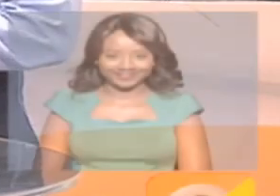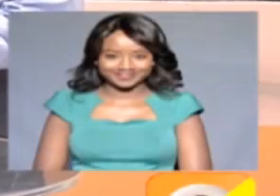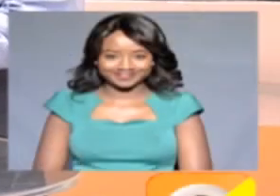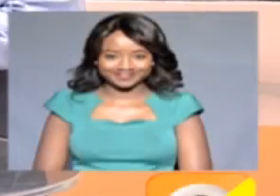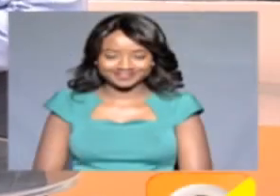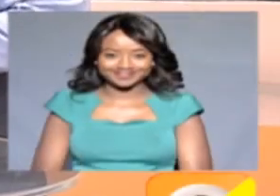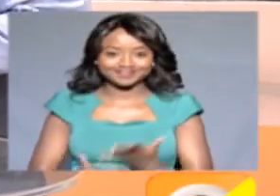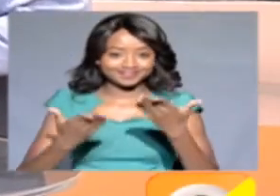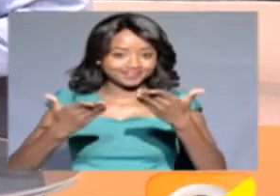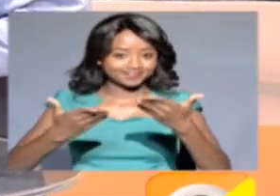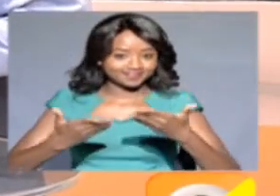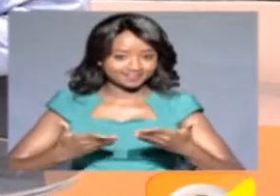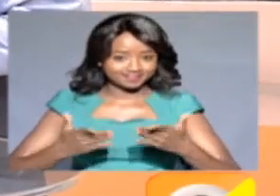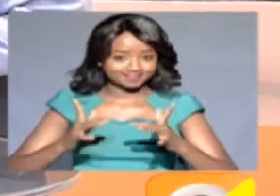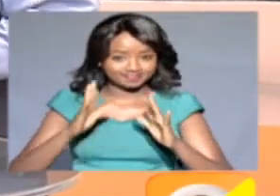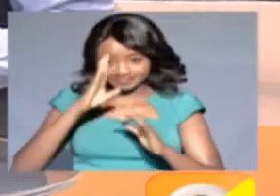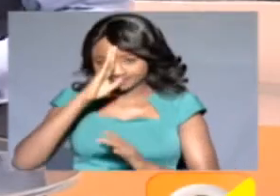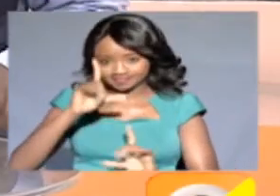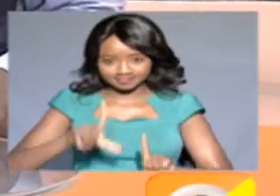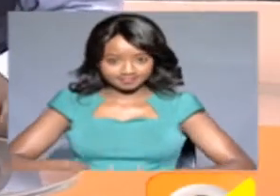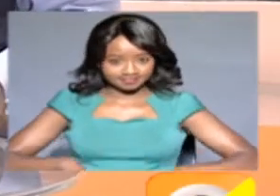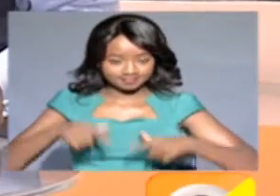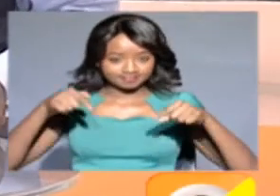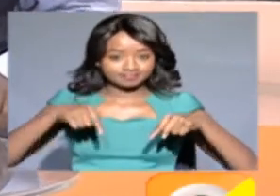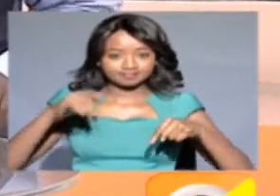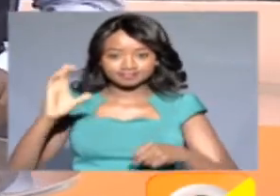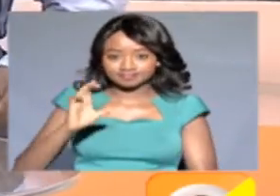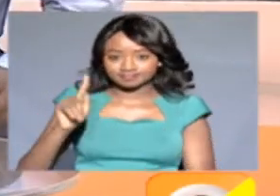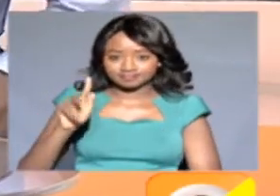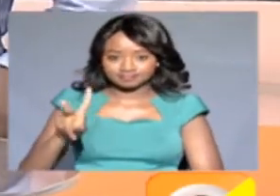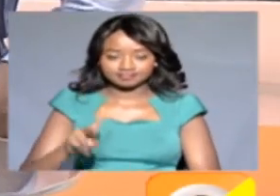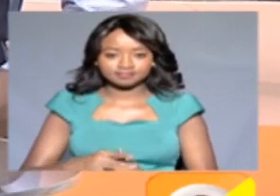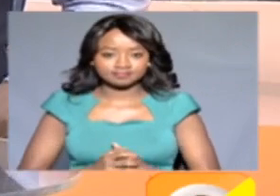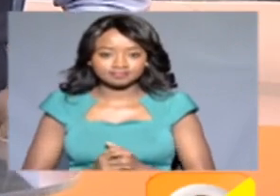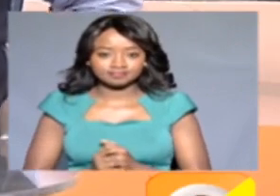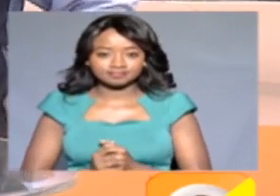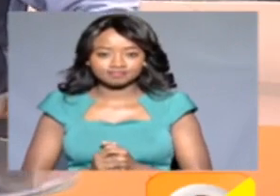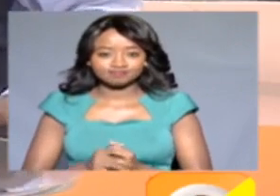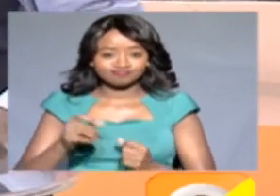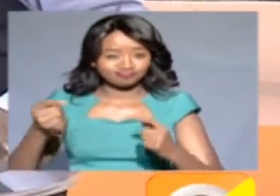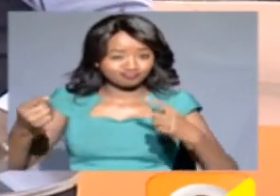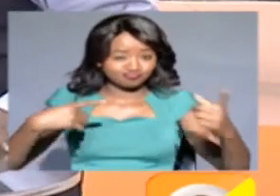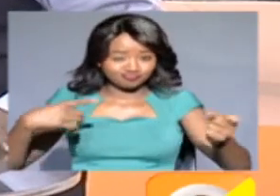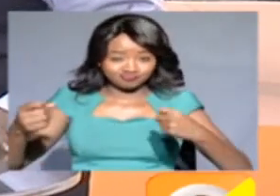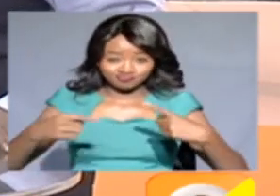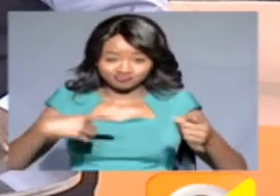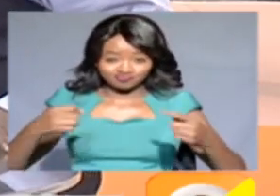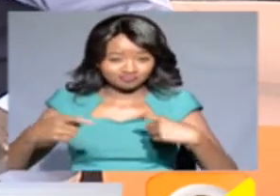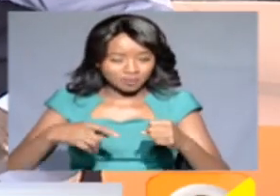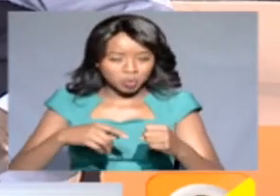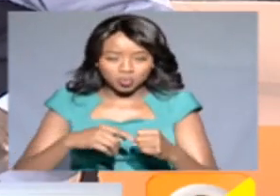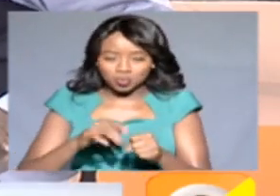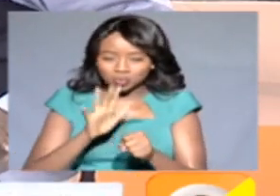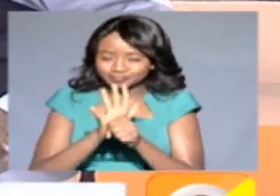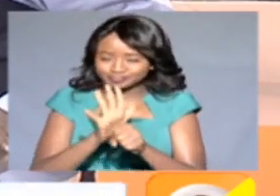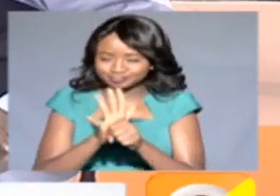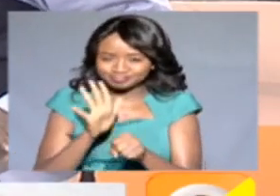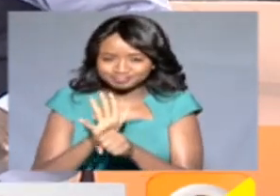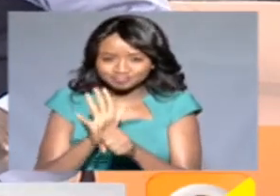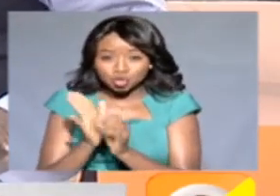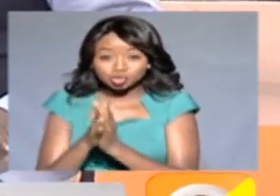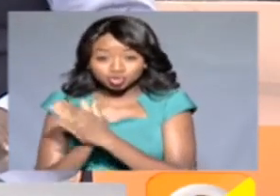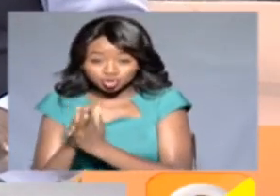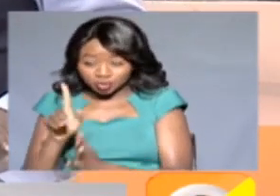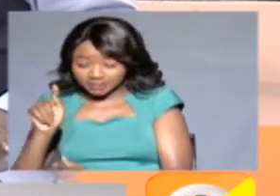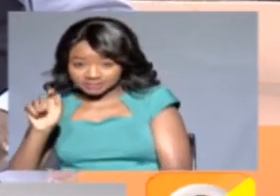And welcome back to Sunday Live right here at Citizen Television. We're getting lots of reactions from the cheating teacher story. Yeah. We're